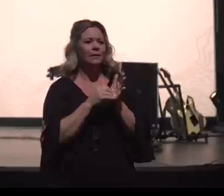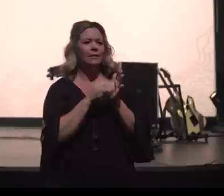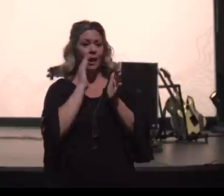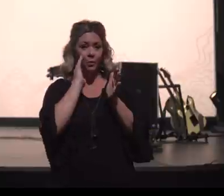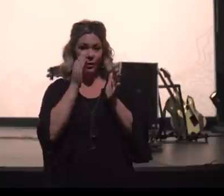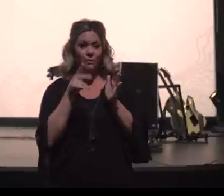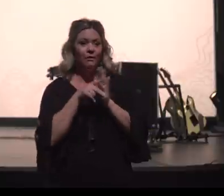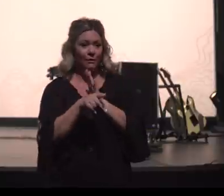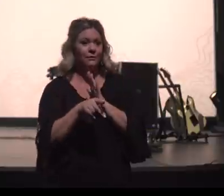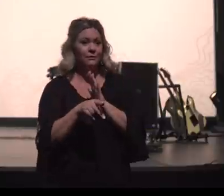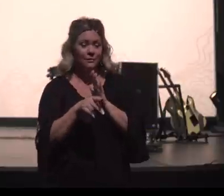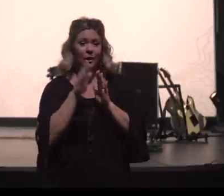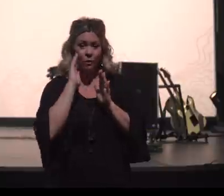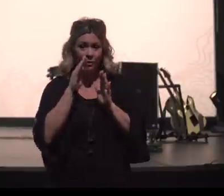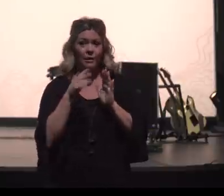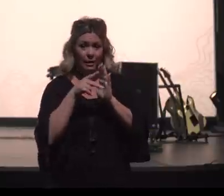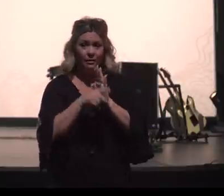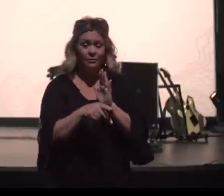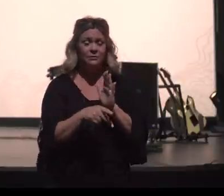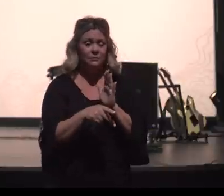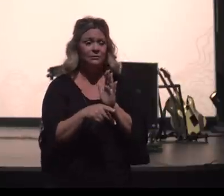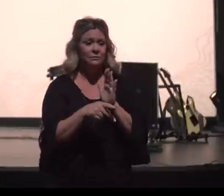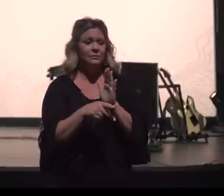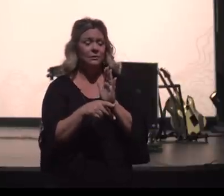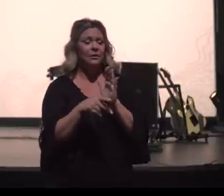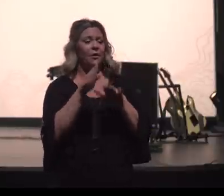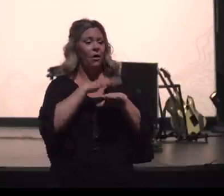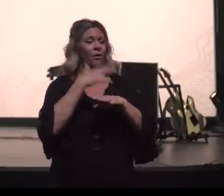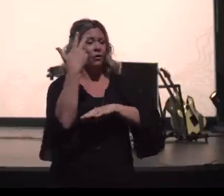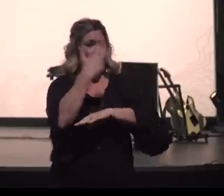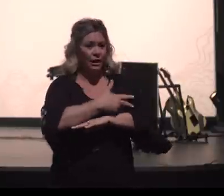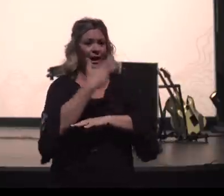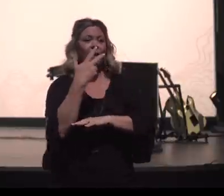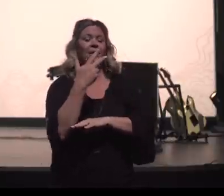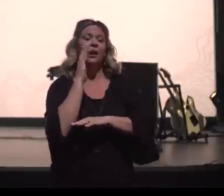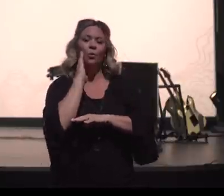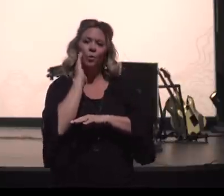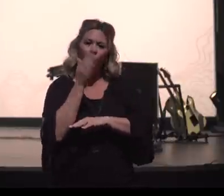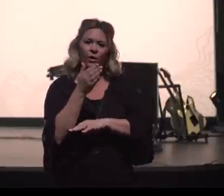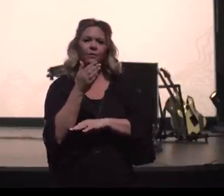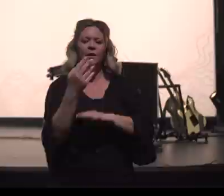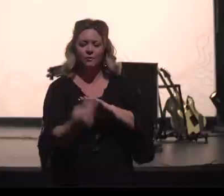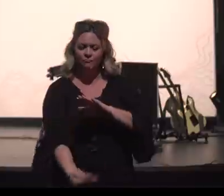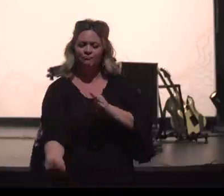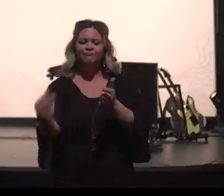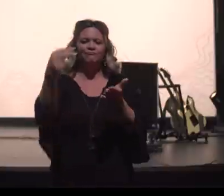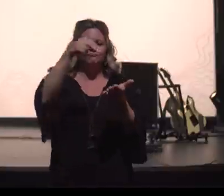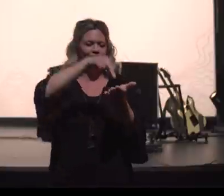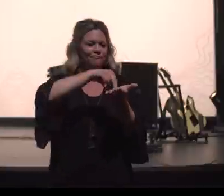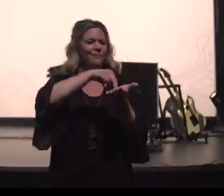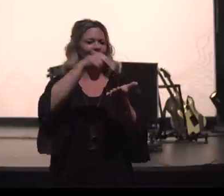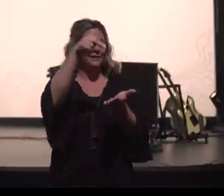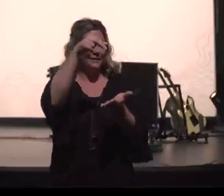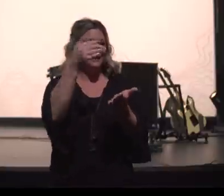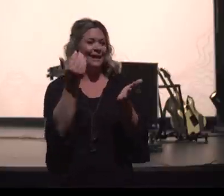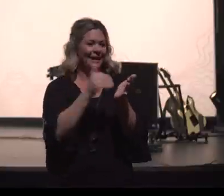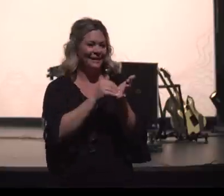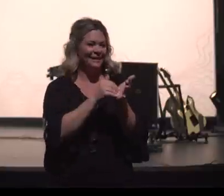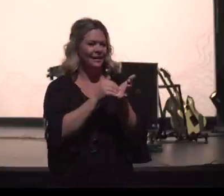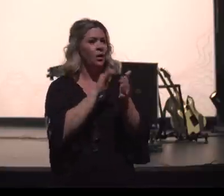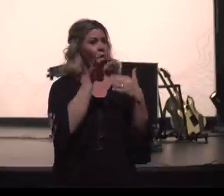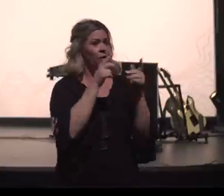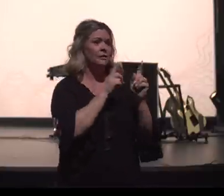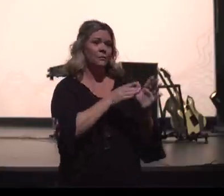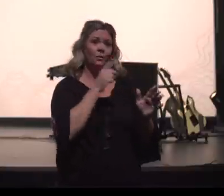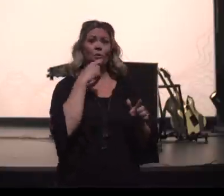betrayed. I'm going to be killed. On the third day, I'm going to be raised again. Do you get it? They're all like,